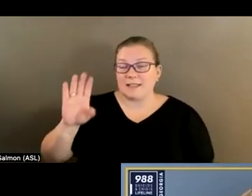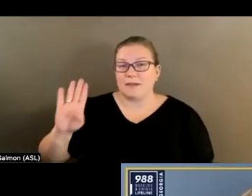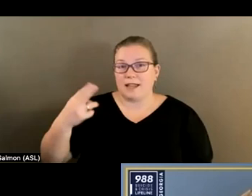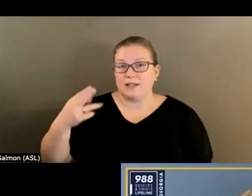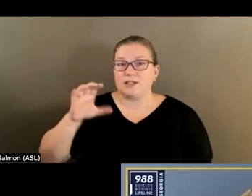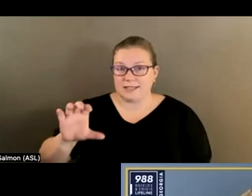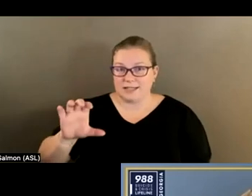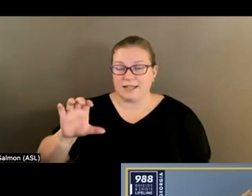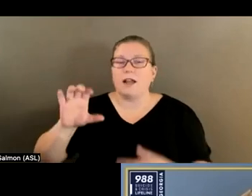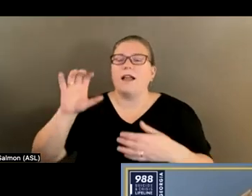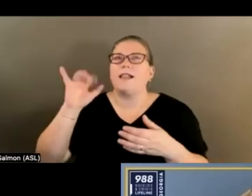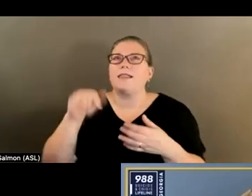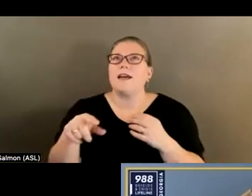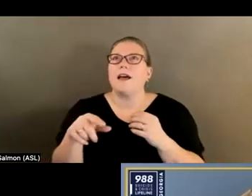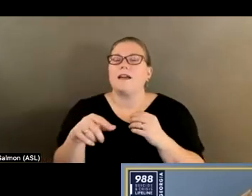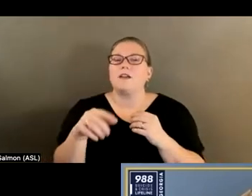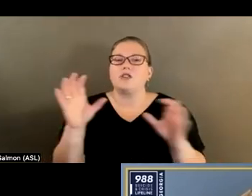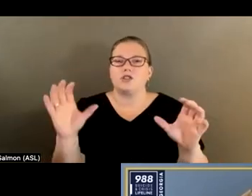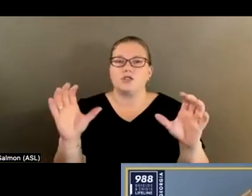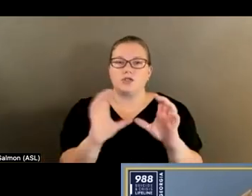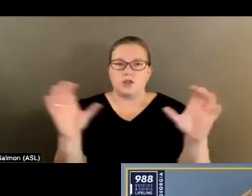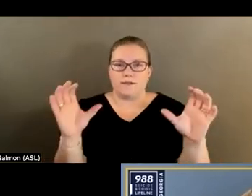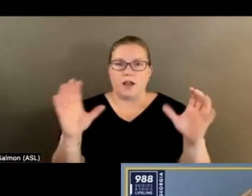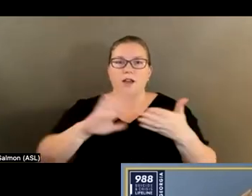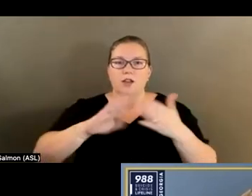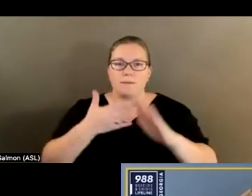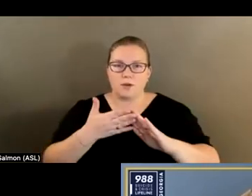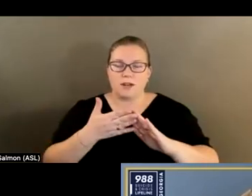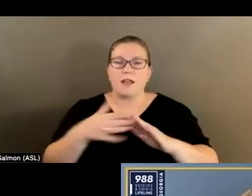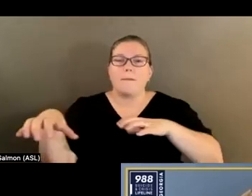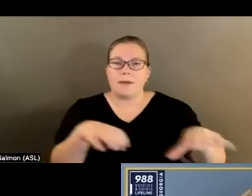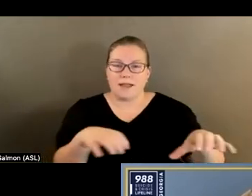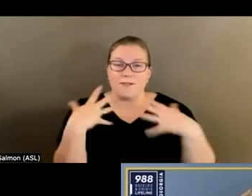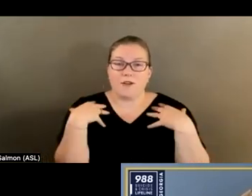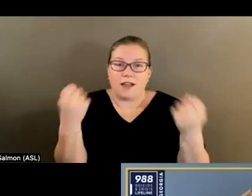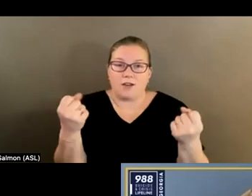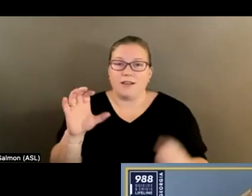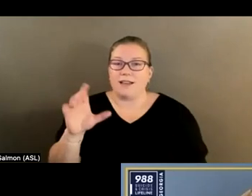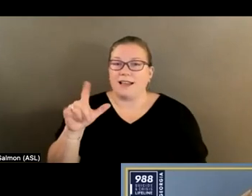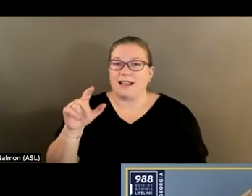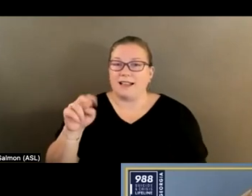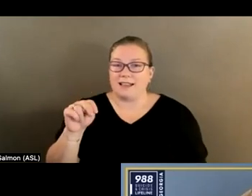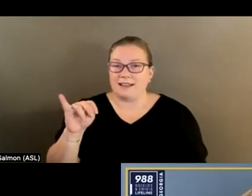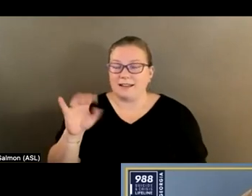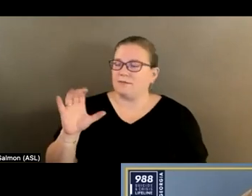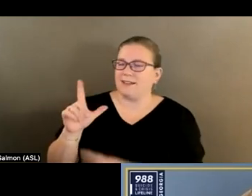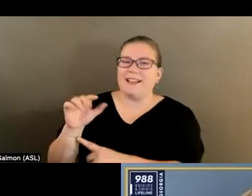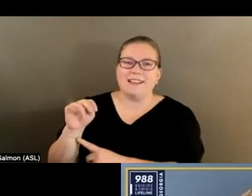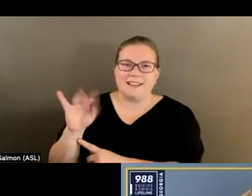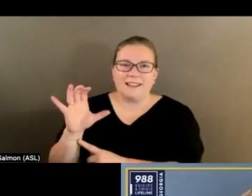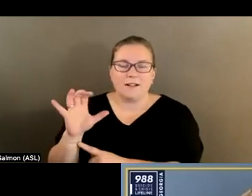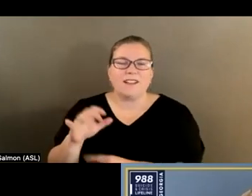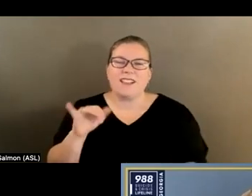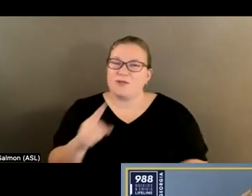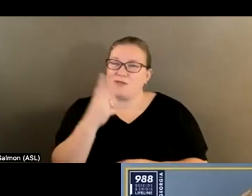CCBHC, which is the Certified Community Behavioral Health Clinic. And those are really two